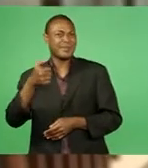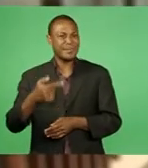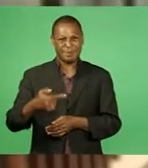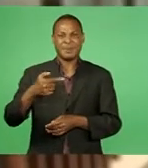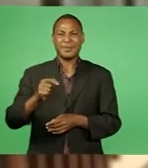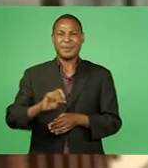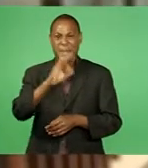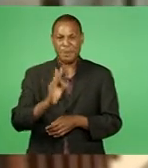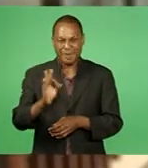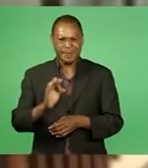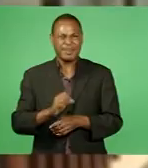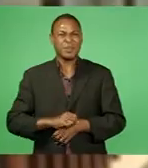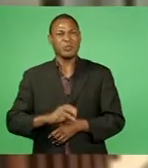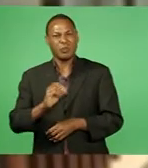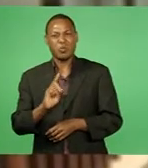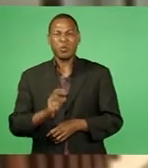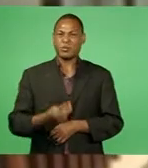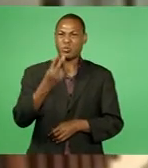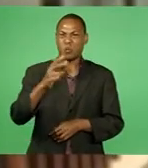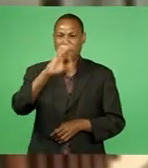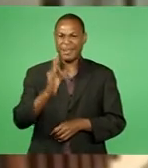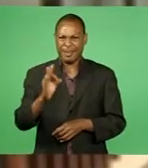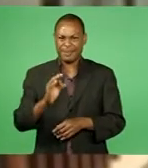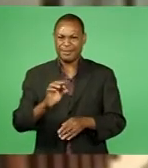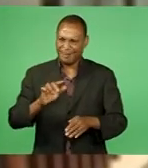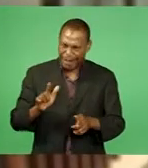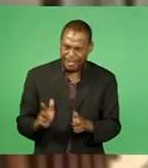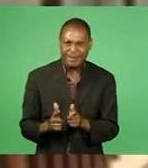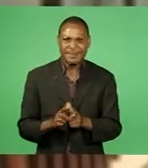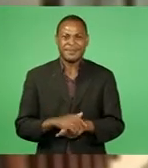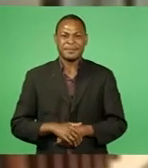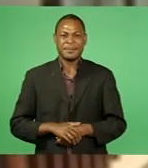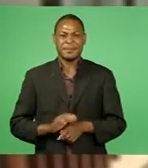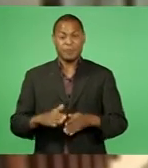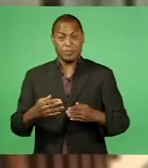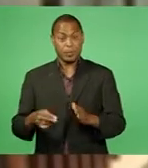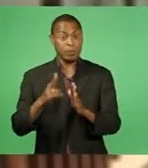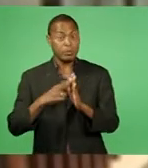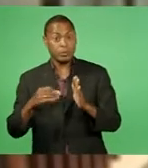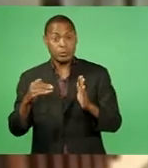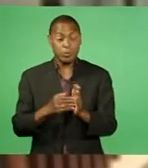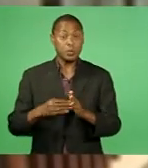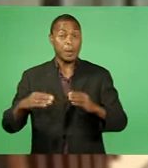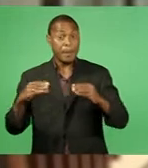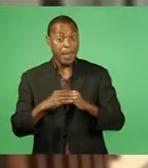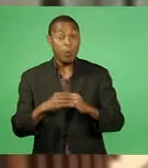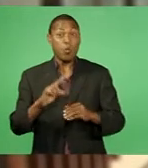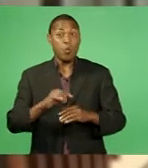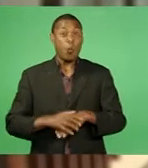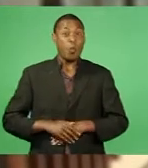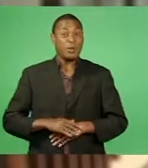in below the median estimate of a 2% gain. Meanwhile, the Reserve Bank of New Zealand is expected to keep interest rates